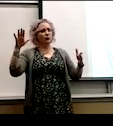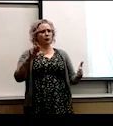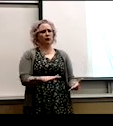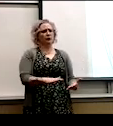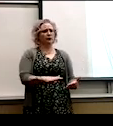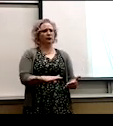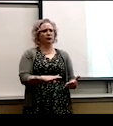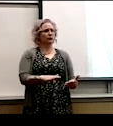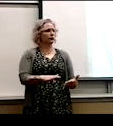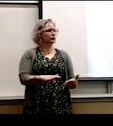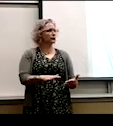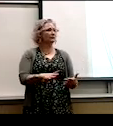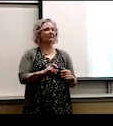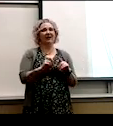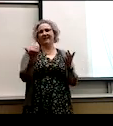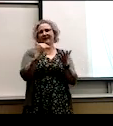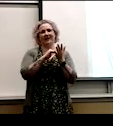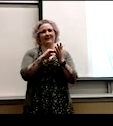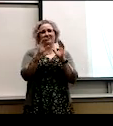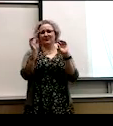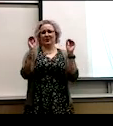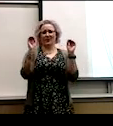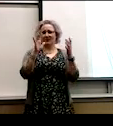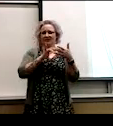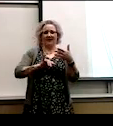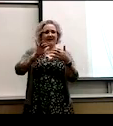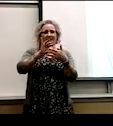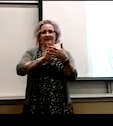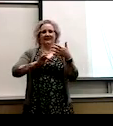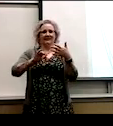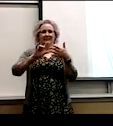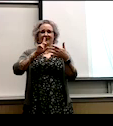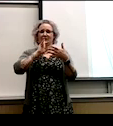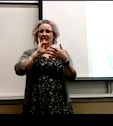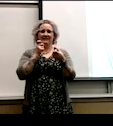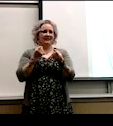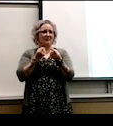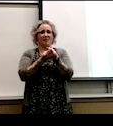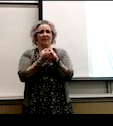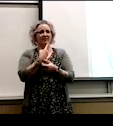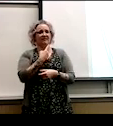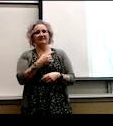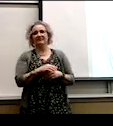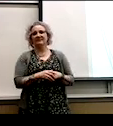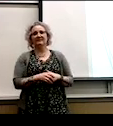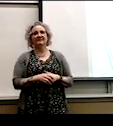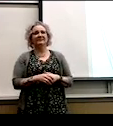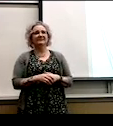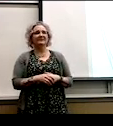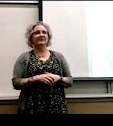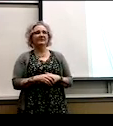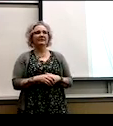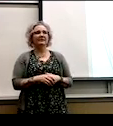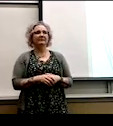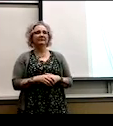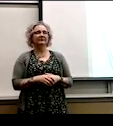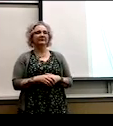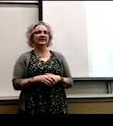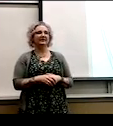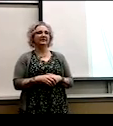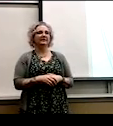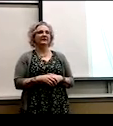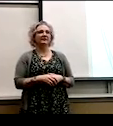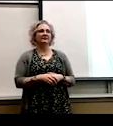been no studies that I see as of any merit in the group of people with Down syndrome